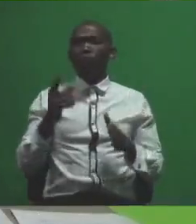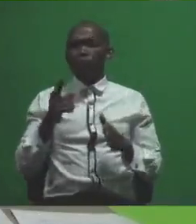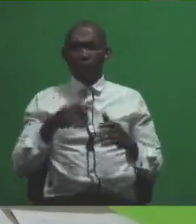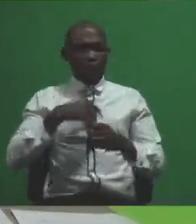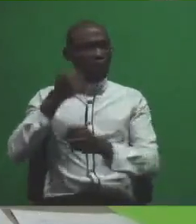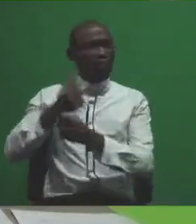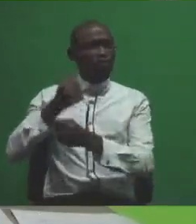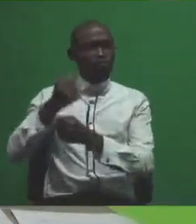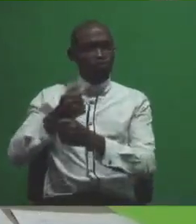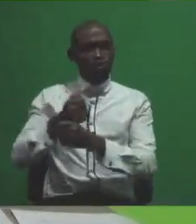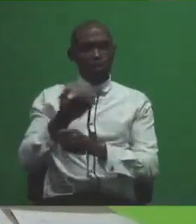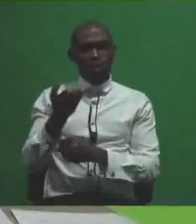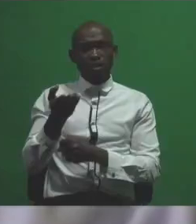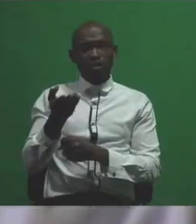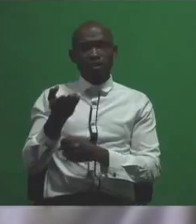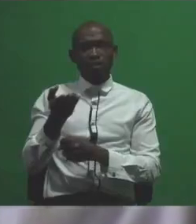is